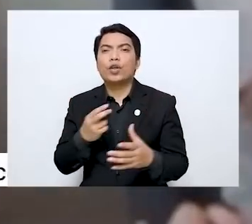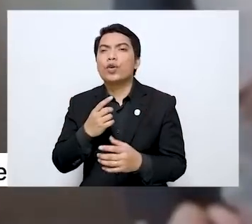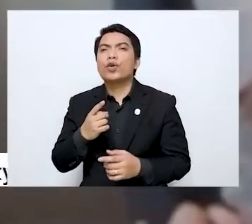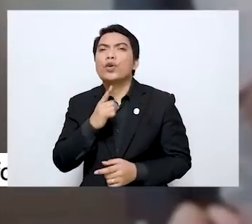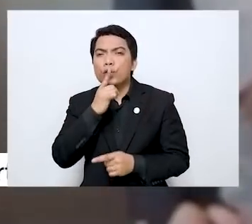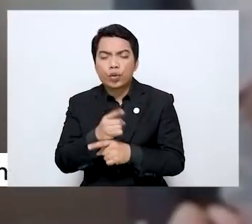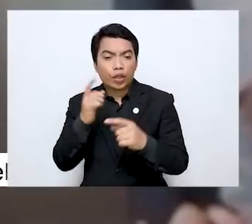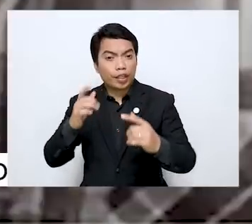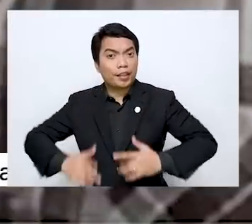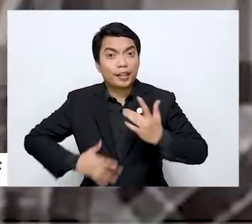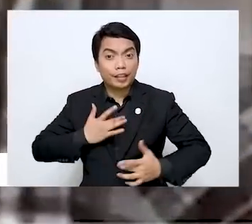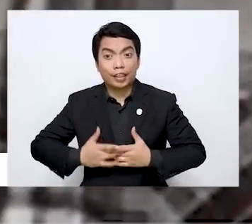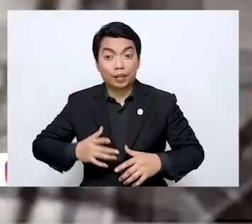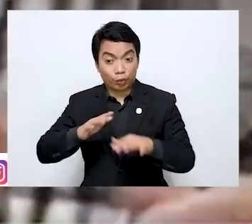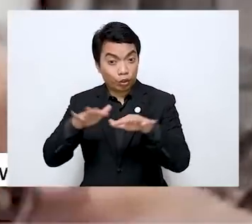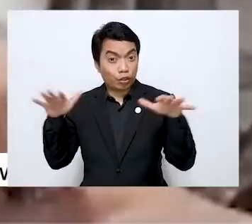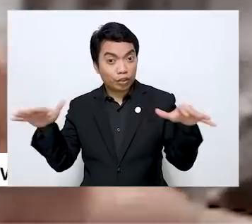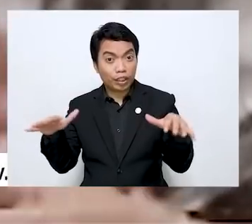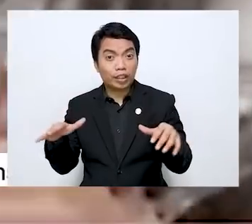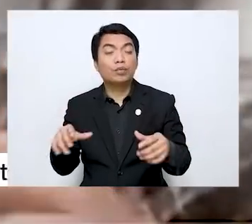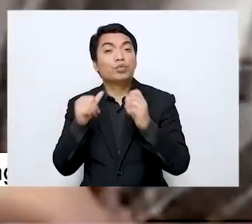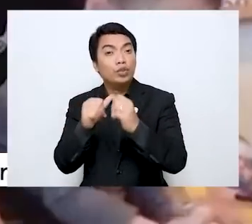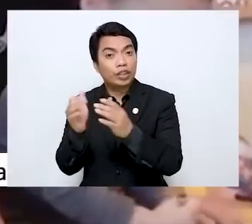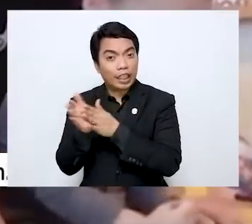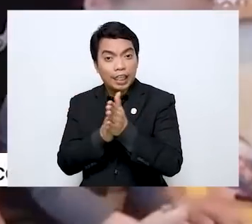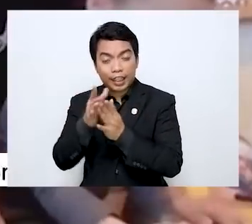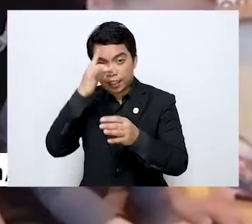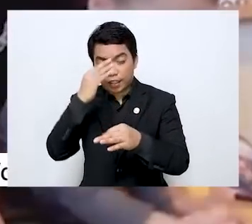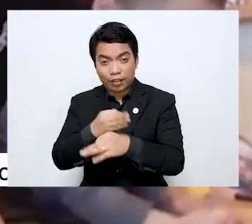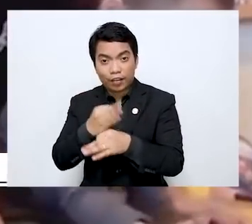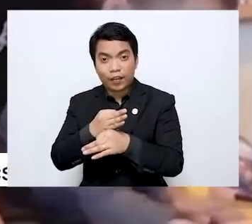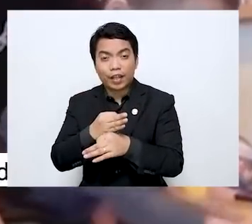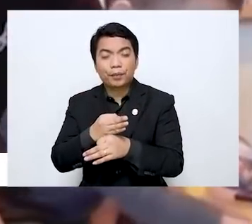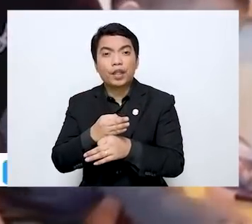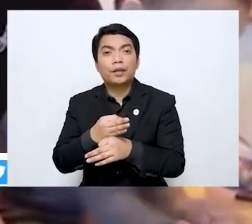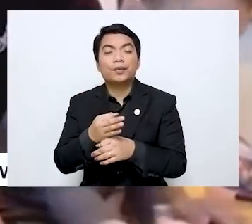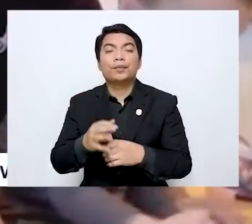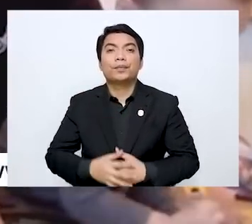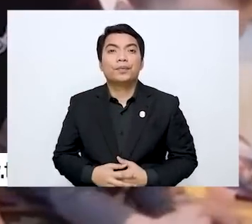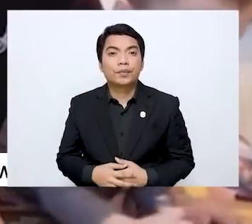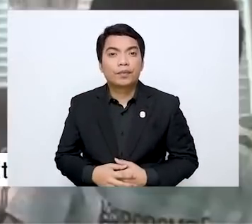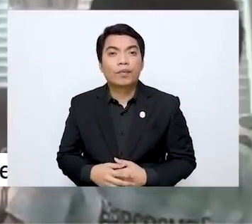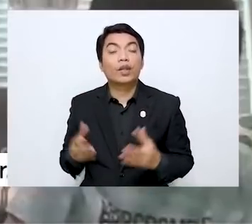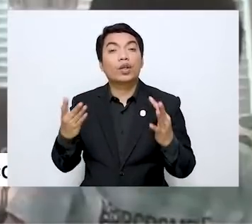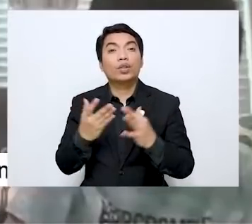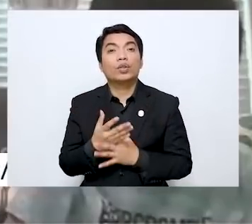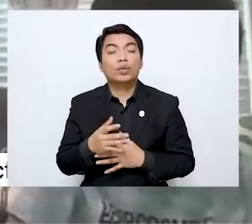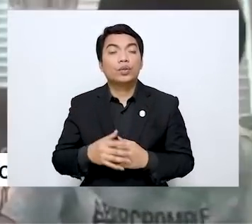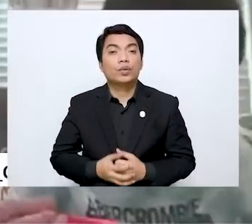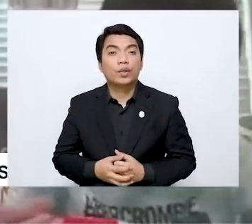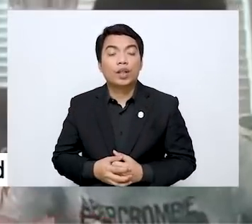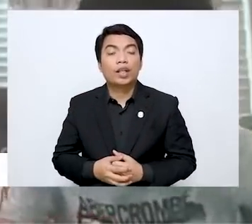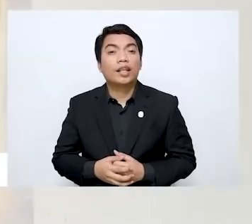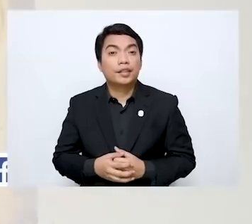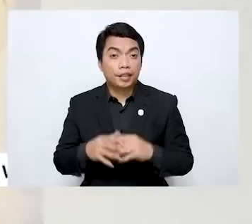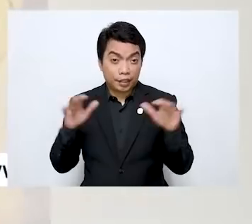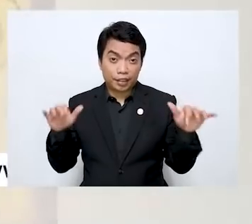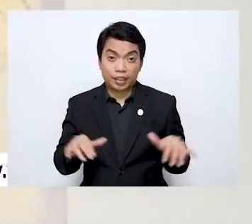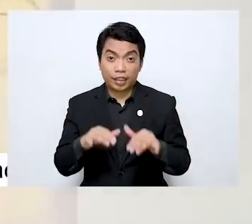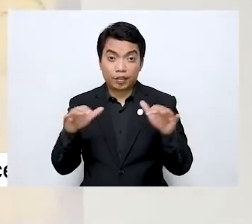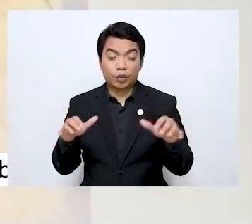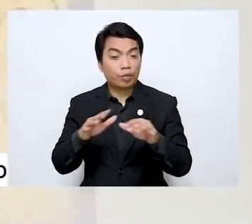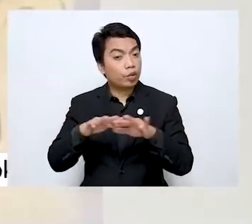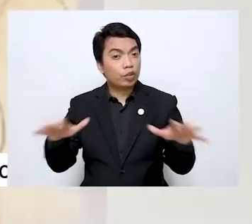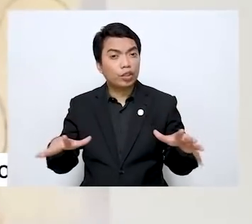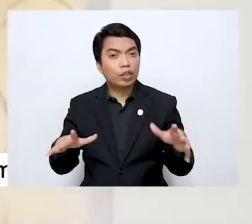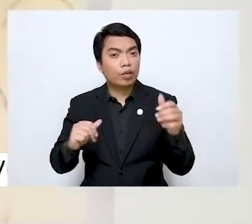gave them another opportunity to stay active in their faith amidst these difficult times. Through the Draw With Us activity, the children were